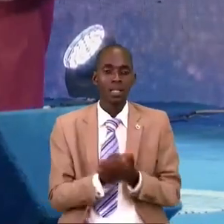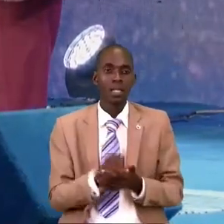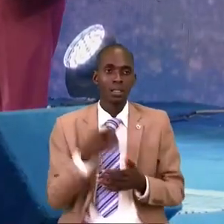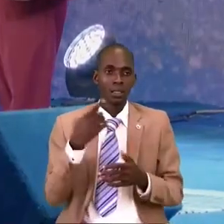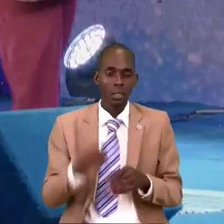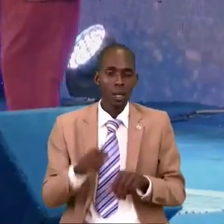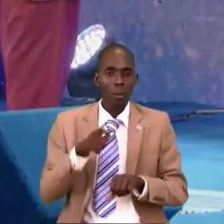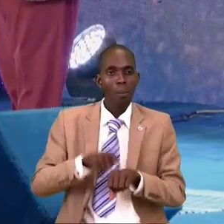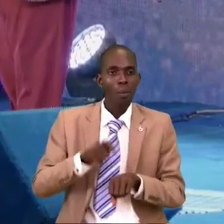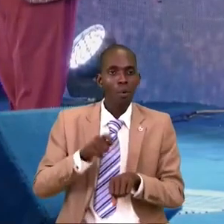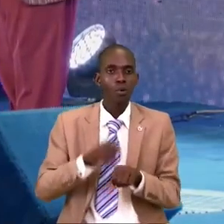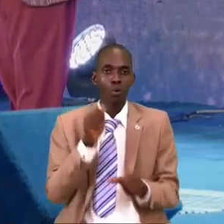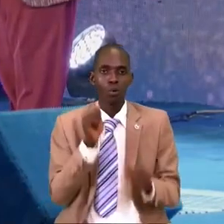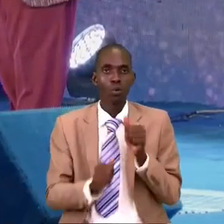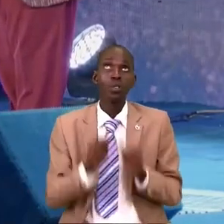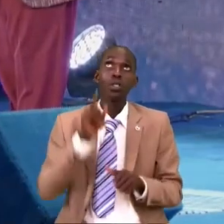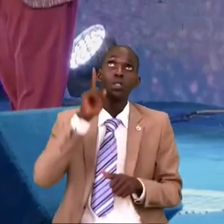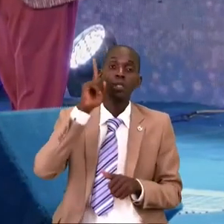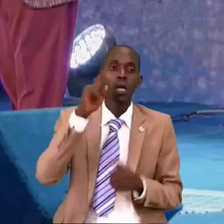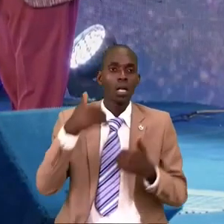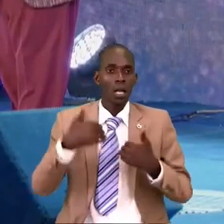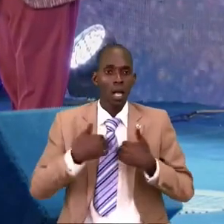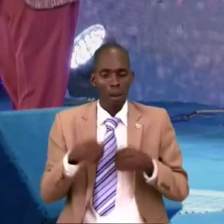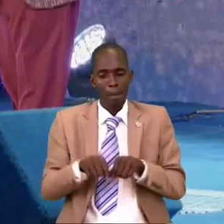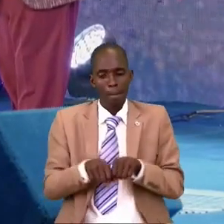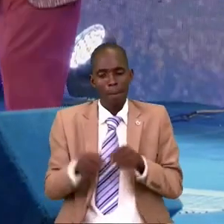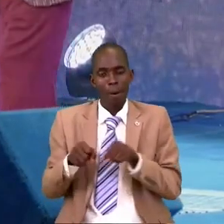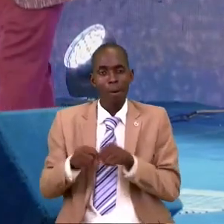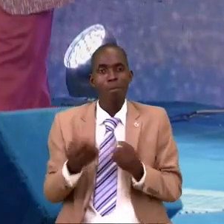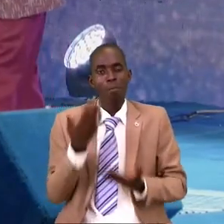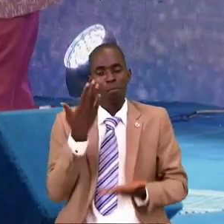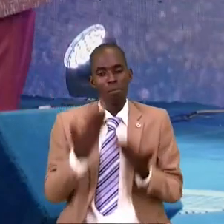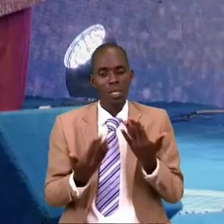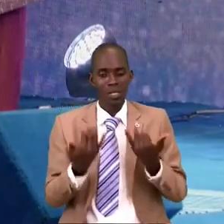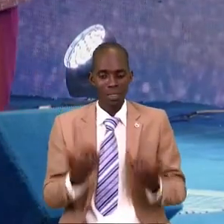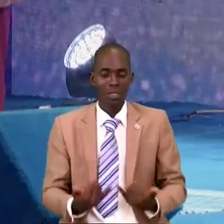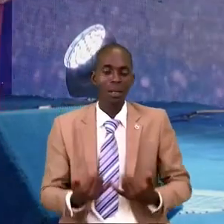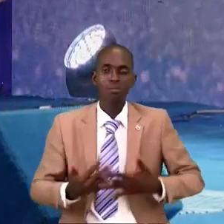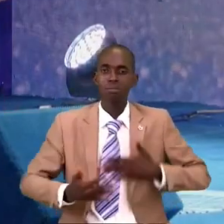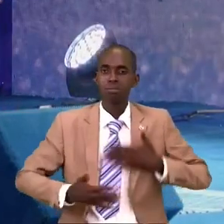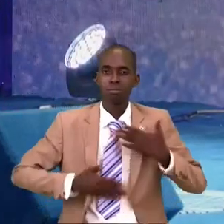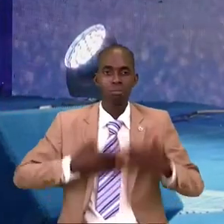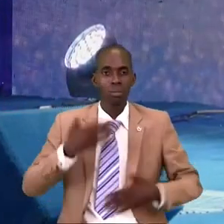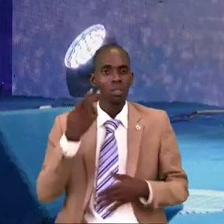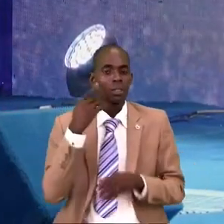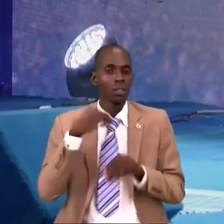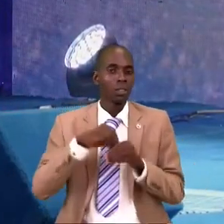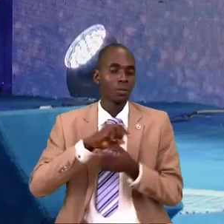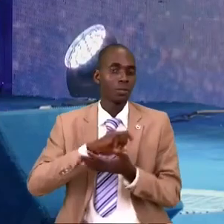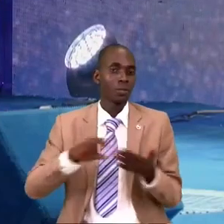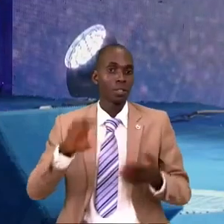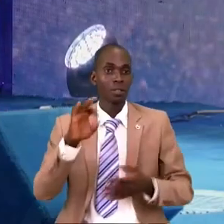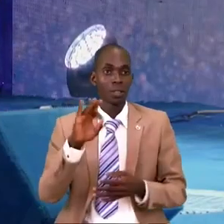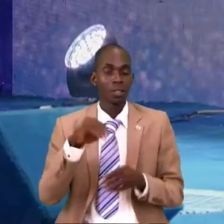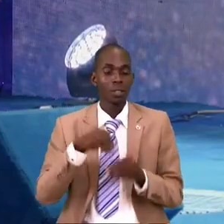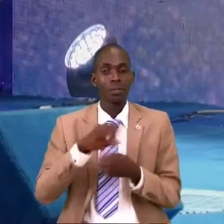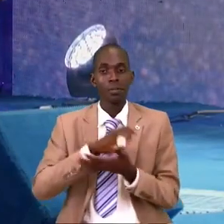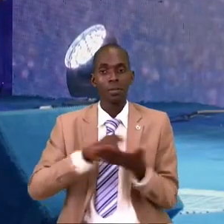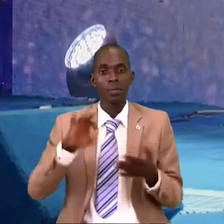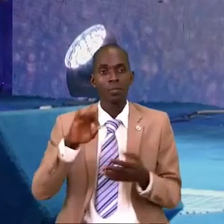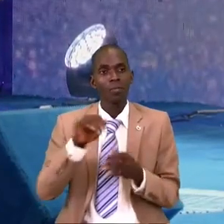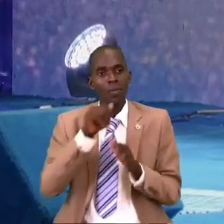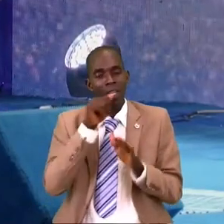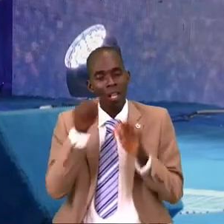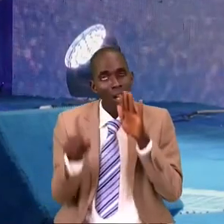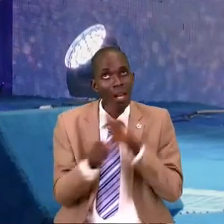9, it says, hide thy face from my sins. Blot out